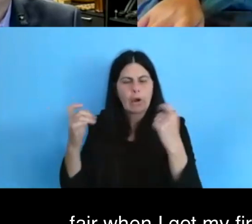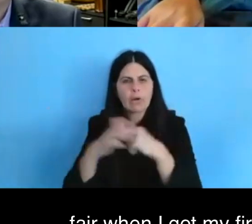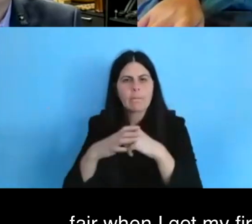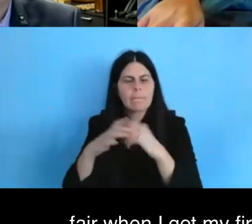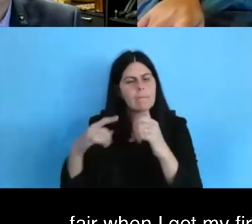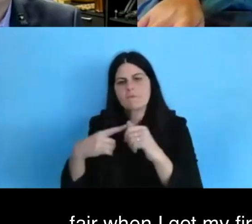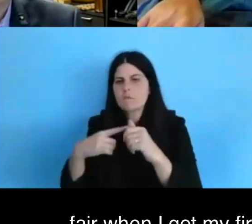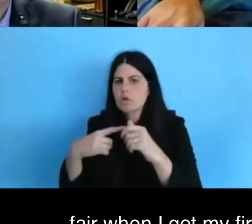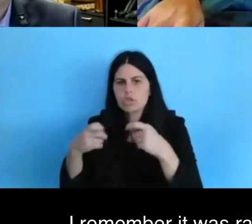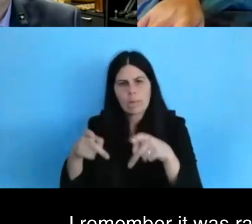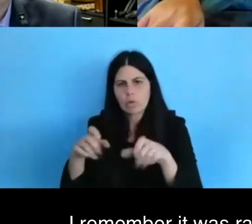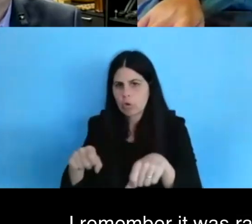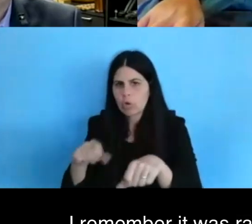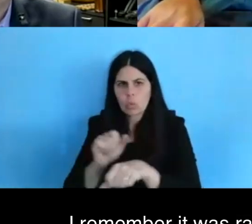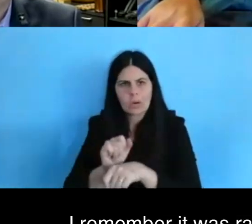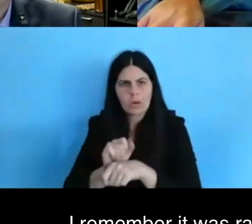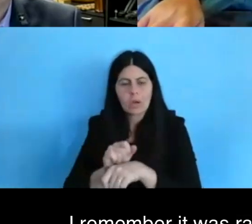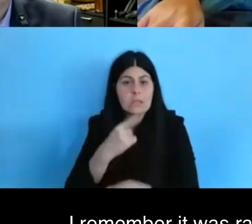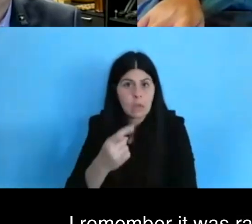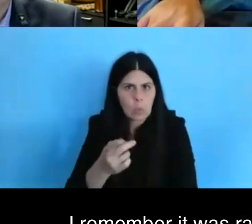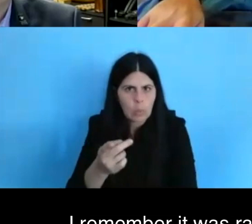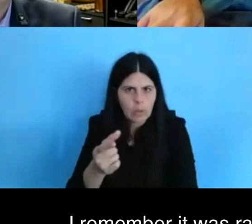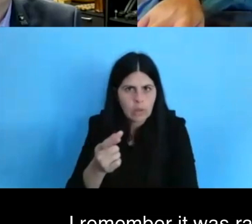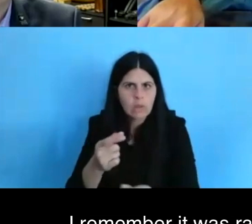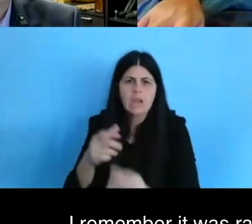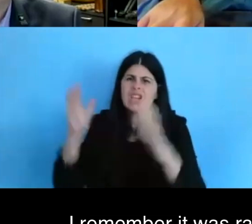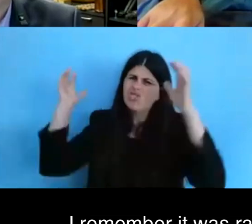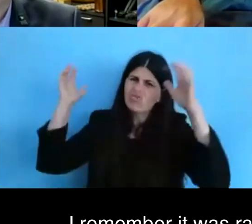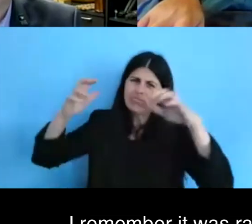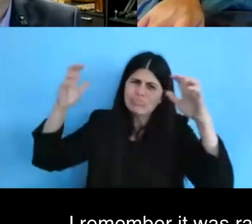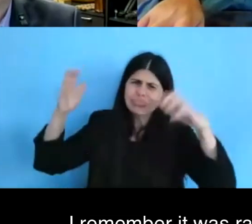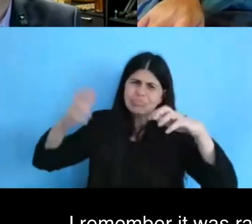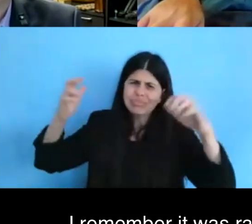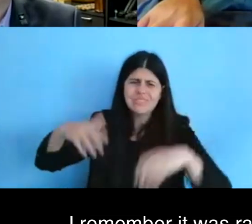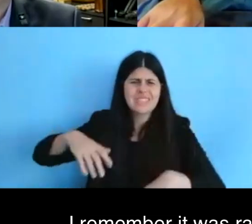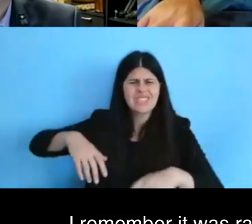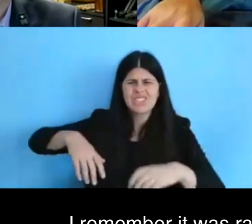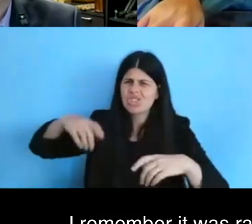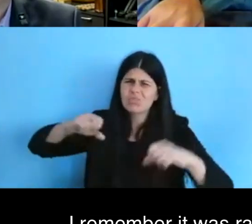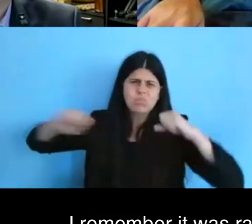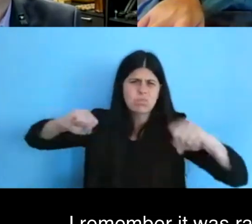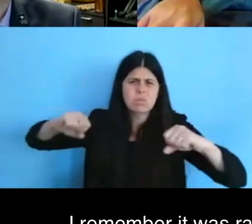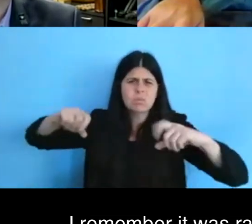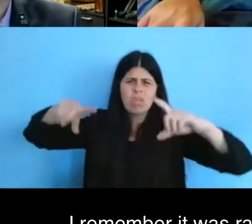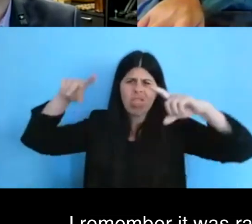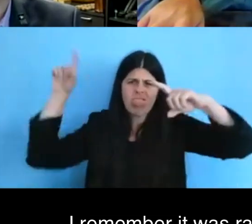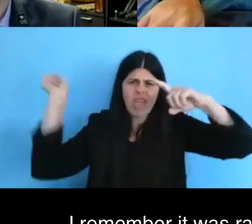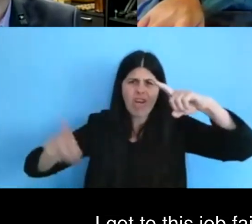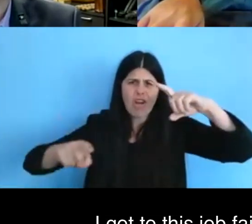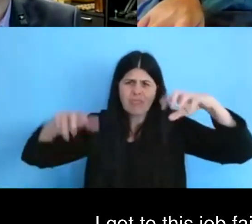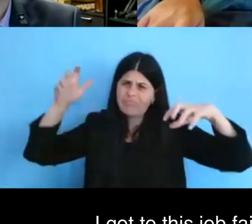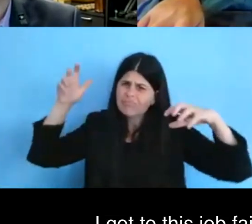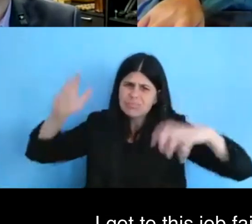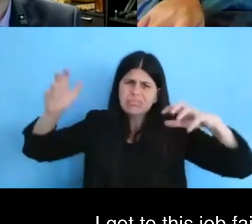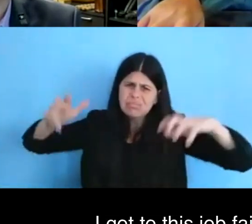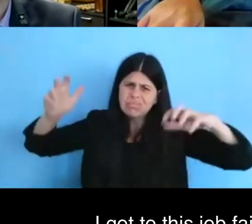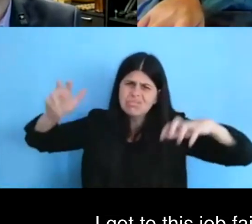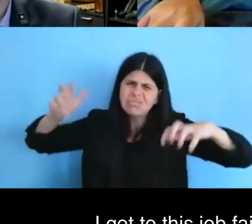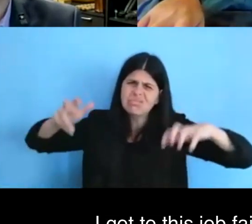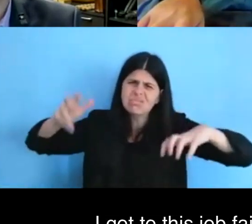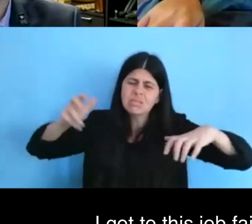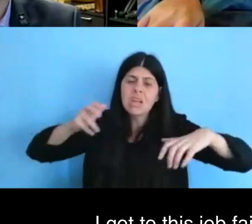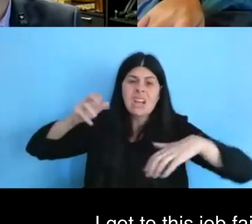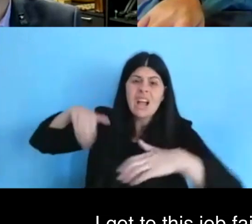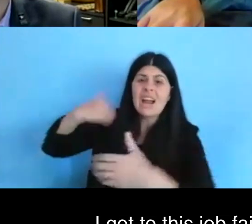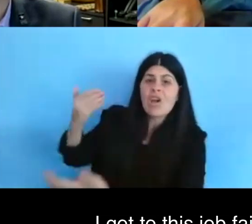real quick. You know, I remember it was raining cats and dogs. It was a thunderstorm. I mean, it was raining so hard. And I got to this job fair being